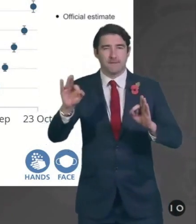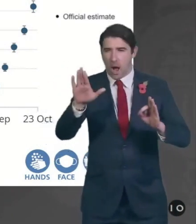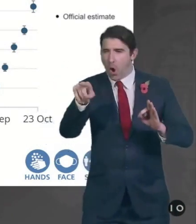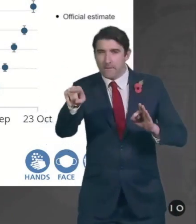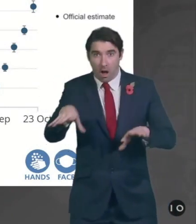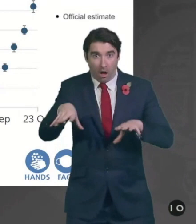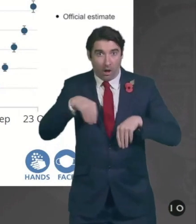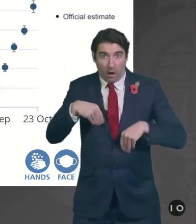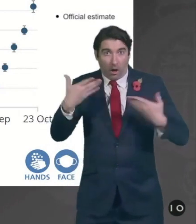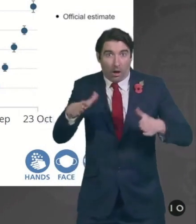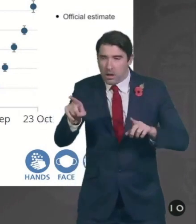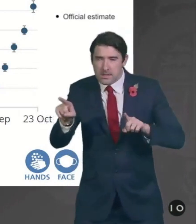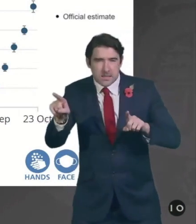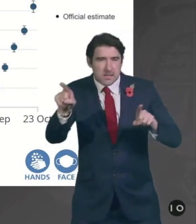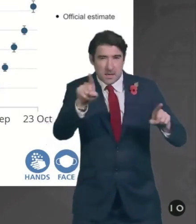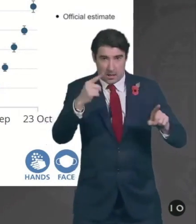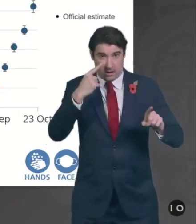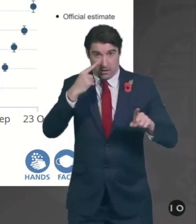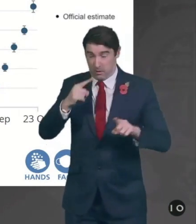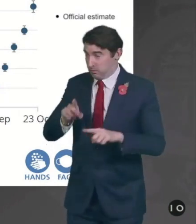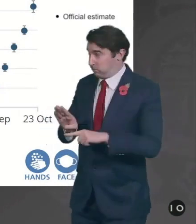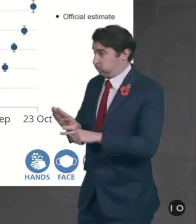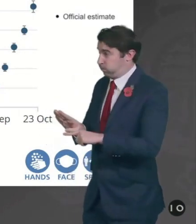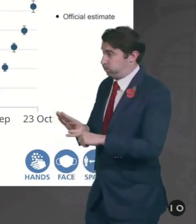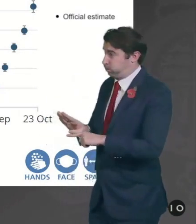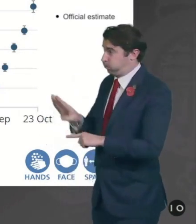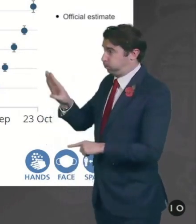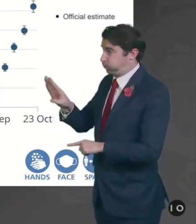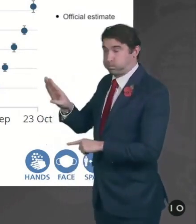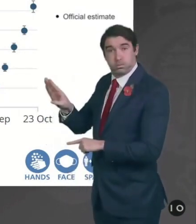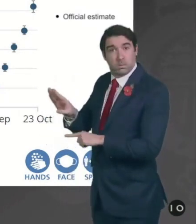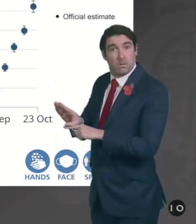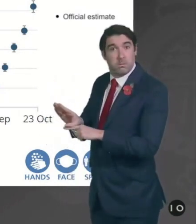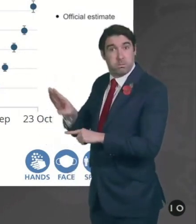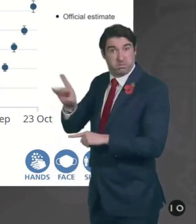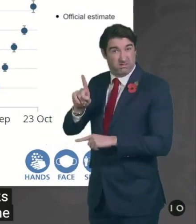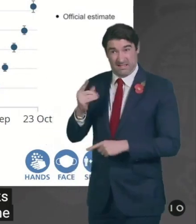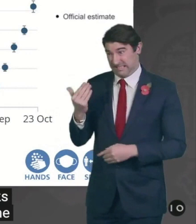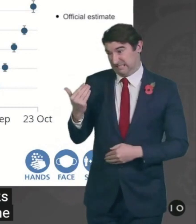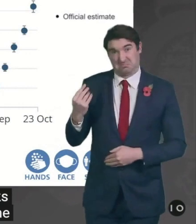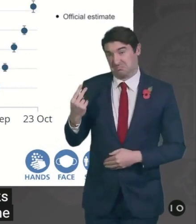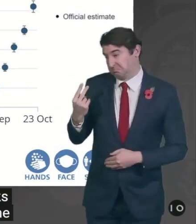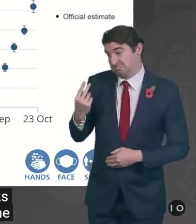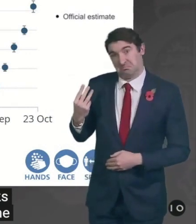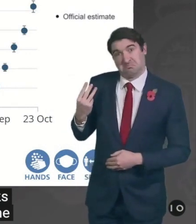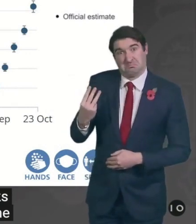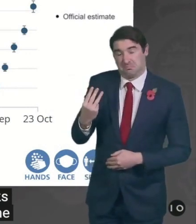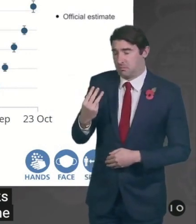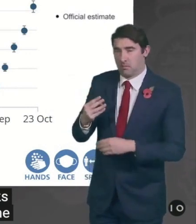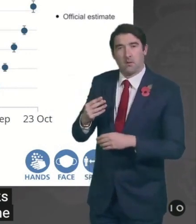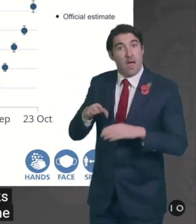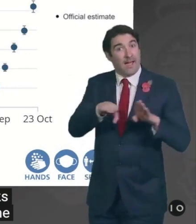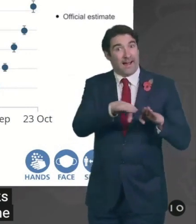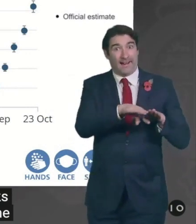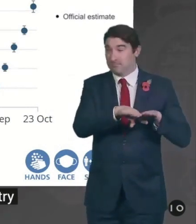extremely rapidly over the last few weeks, having been very flat due to the work of everybody